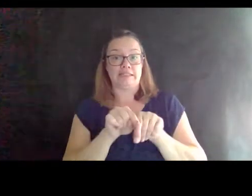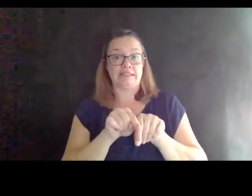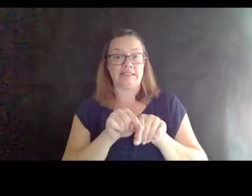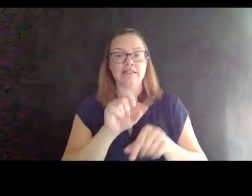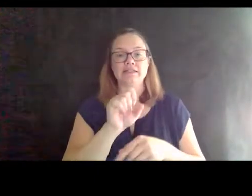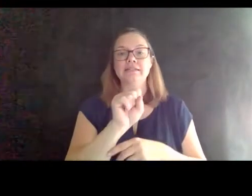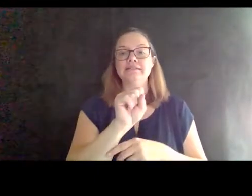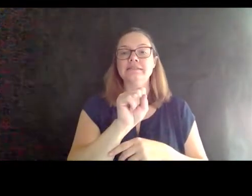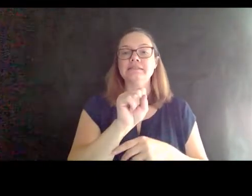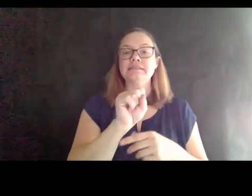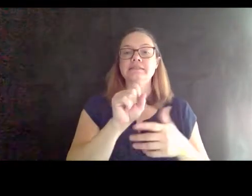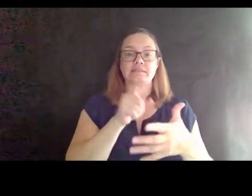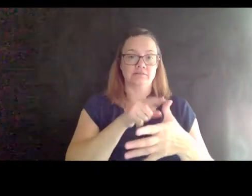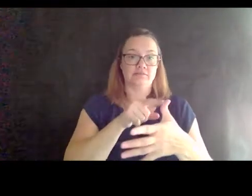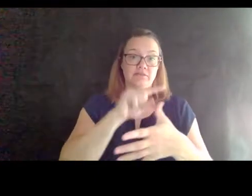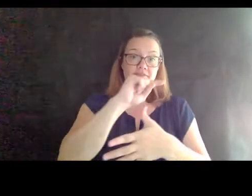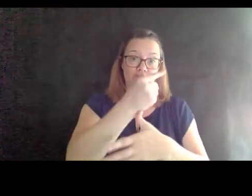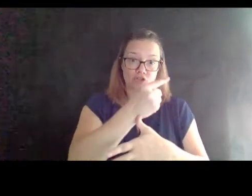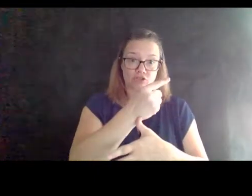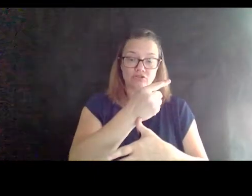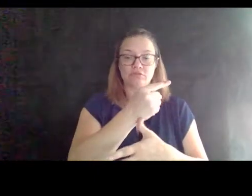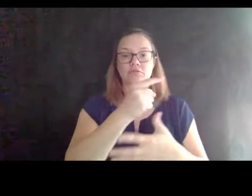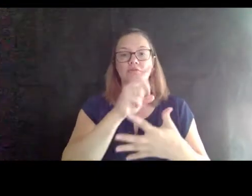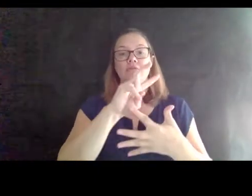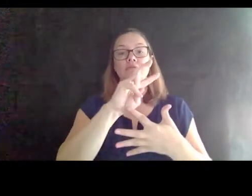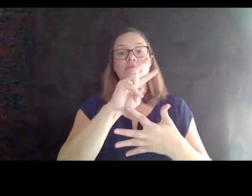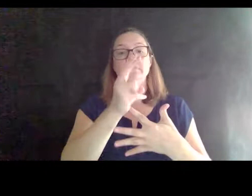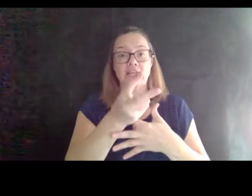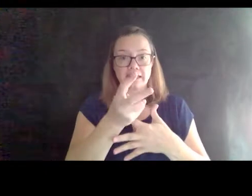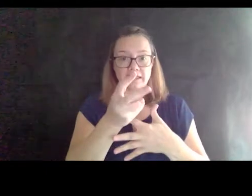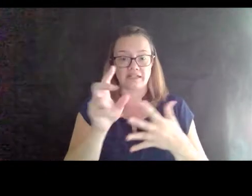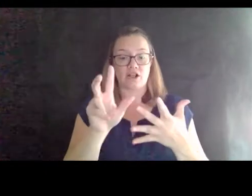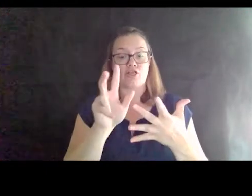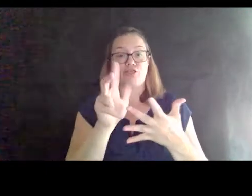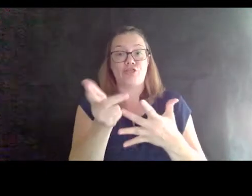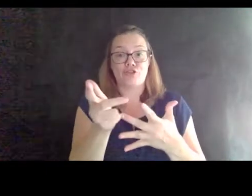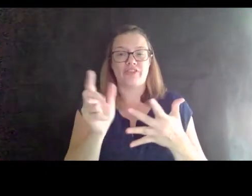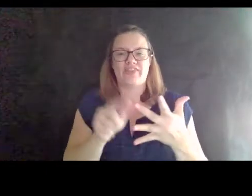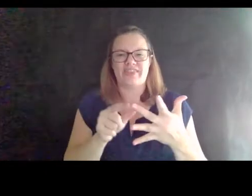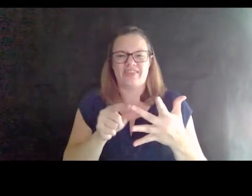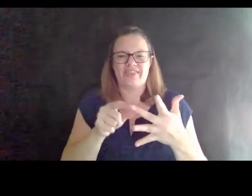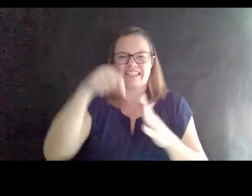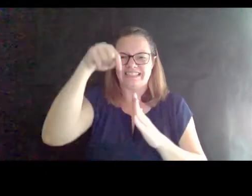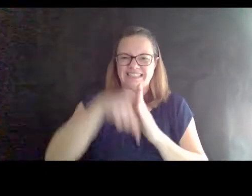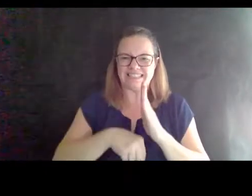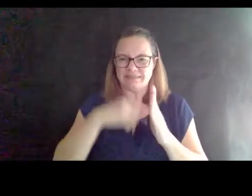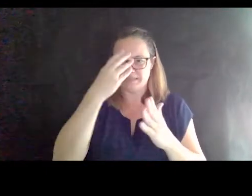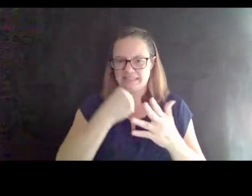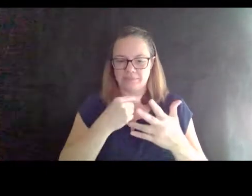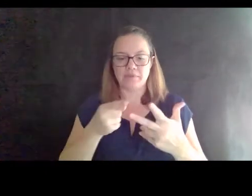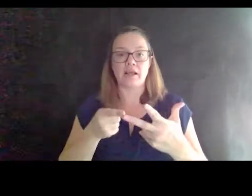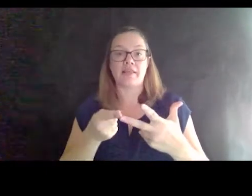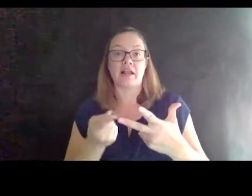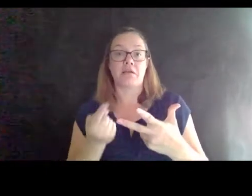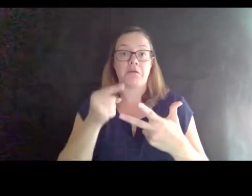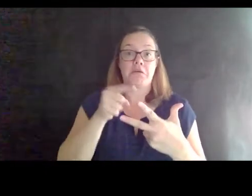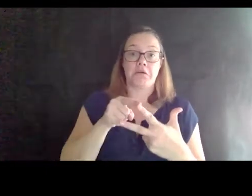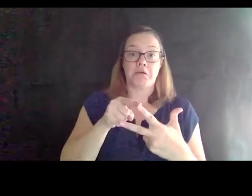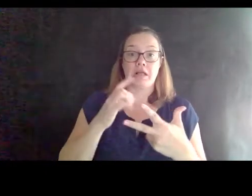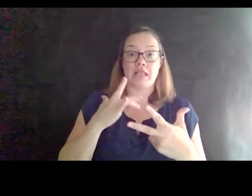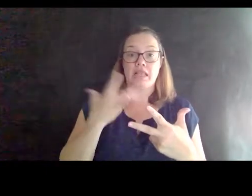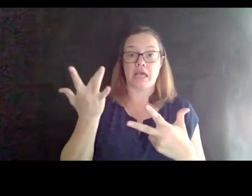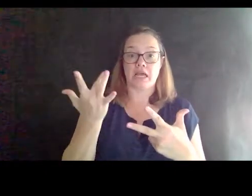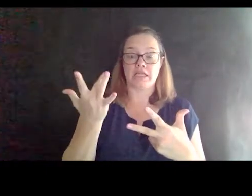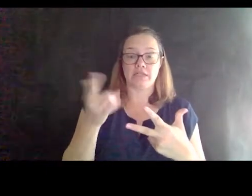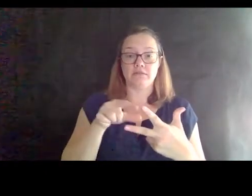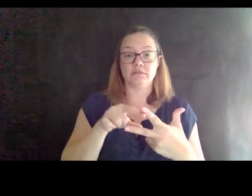into stage two into stage three, that deep sleep, back to stage two,